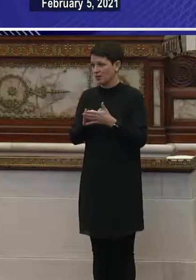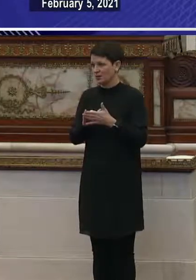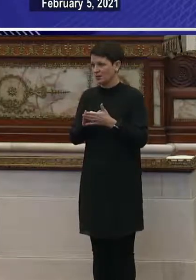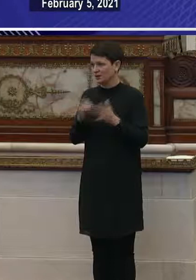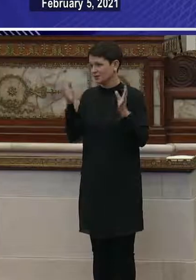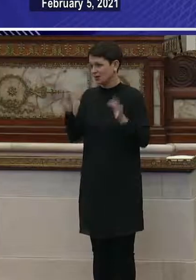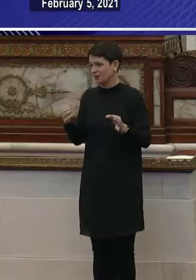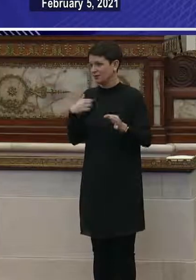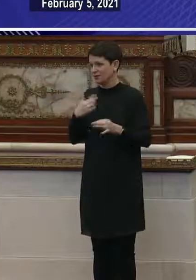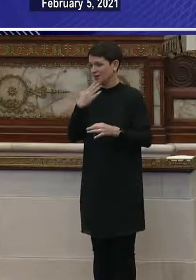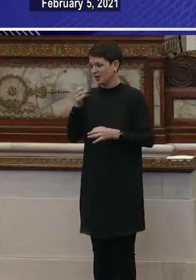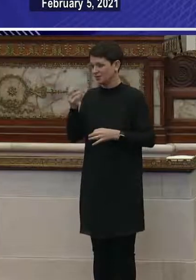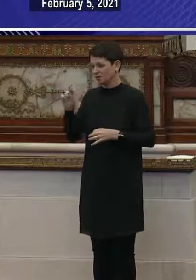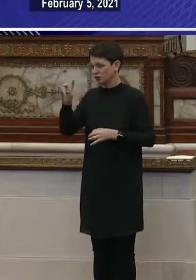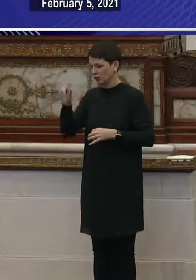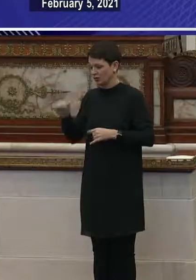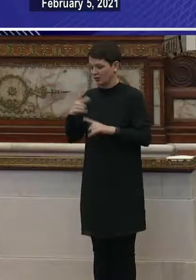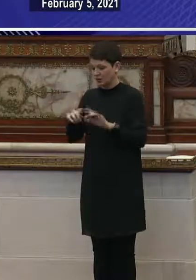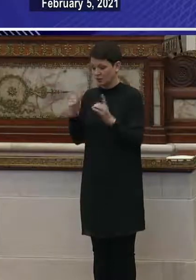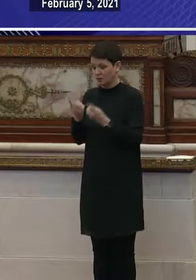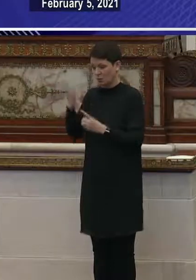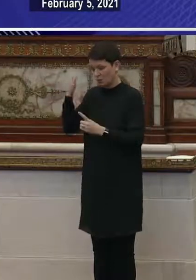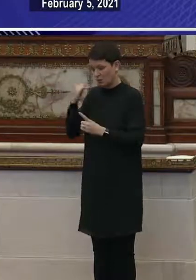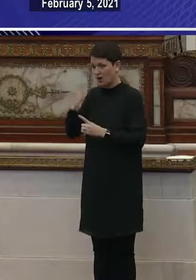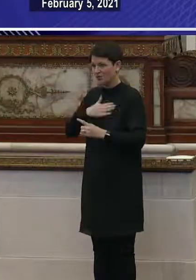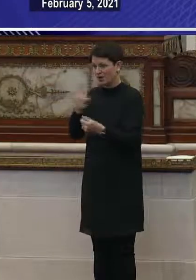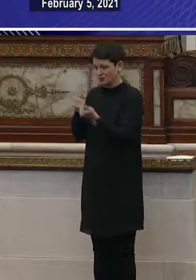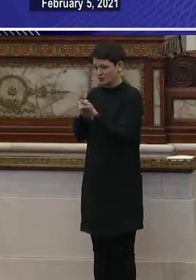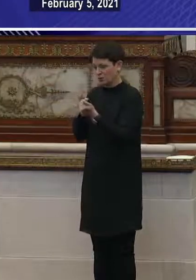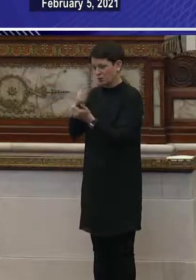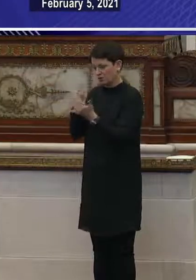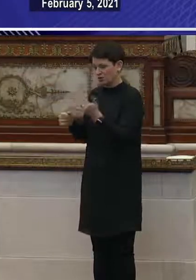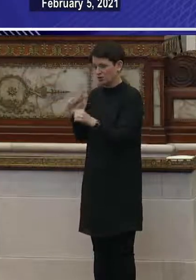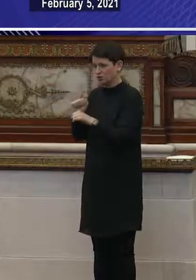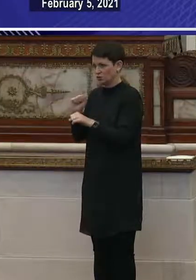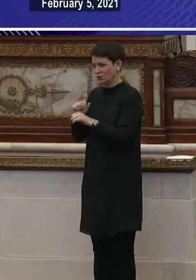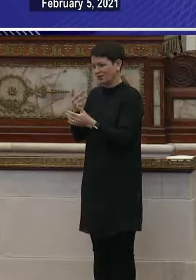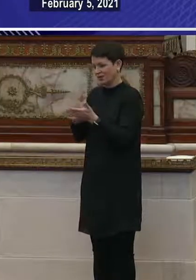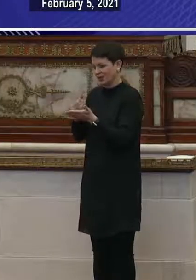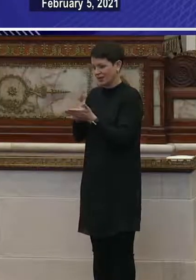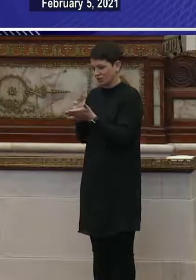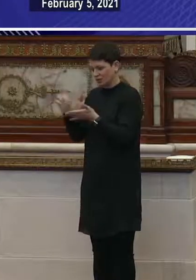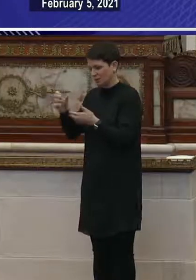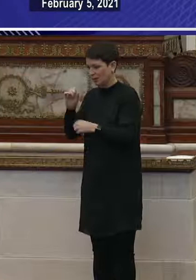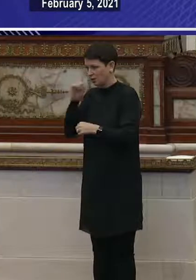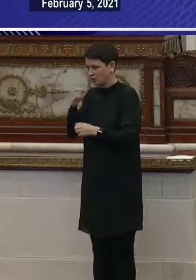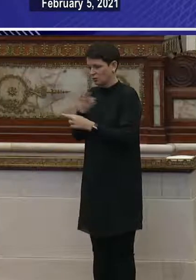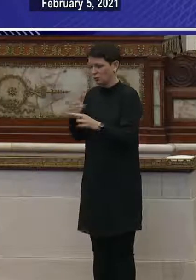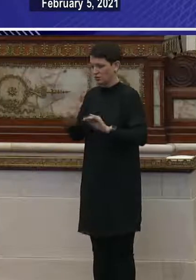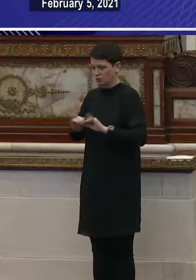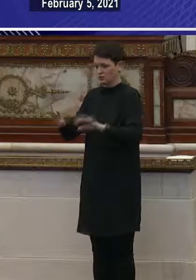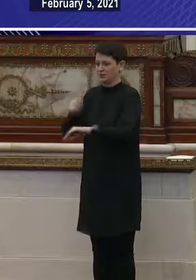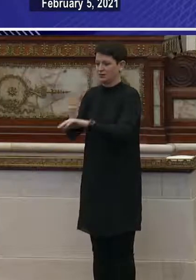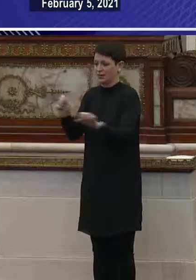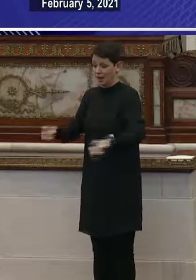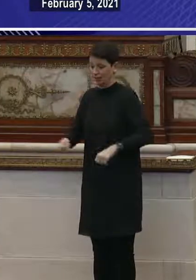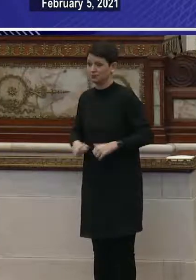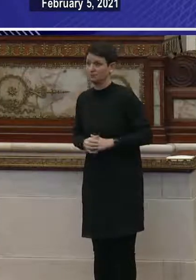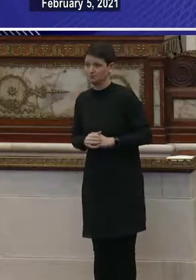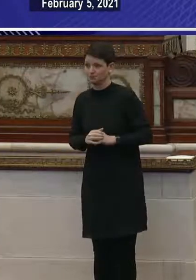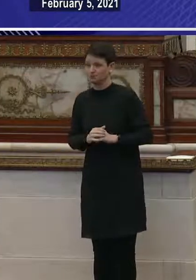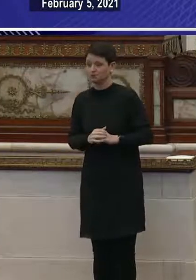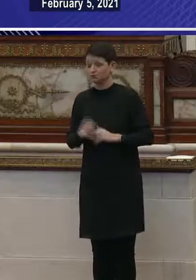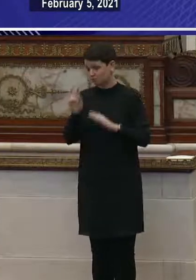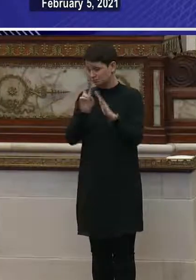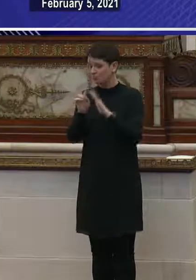thank Dr. Farley and the department because they stepped up to support these efforts financially to make sure we can get these resources in place. Well, I